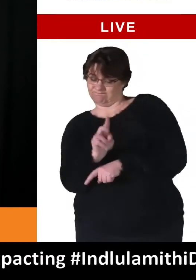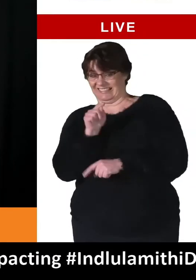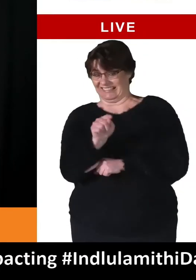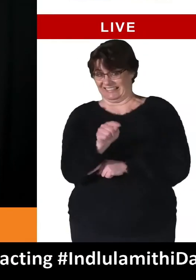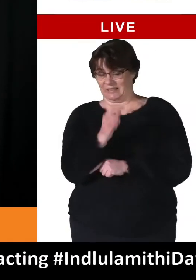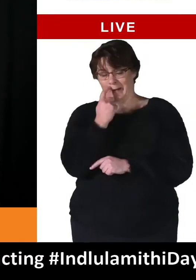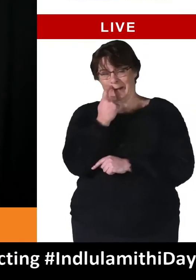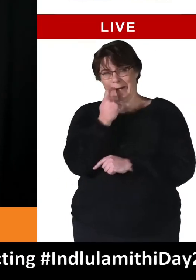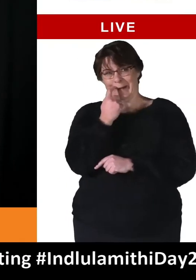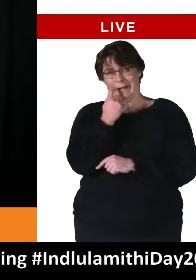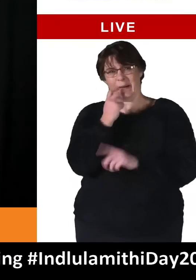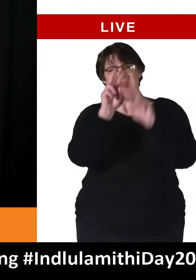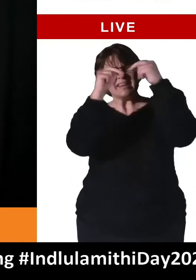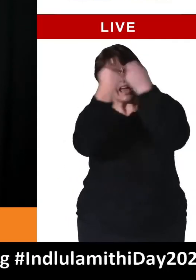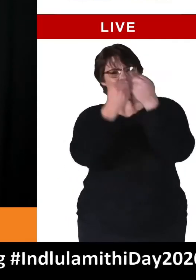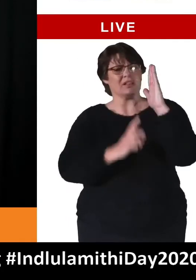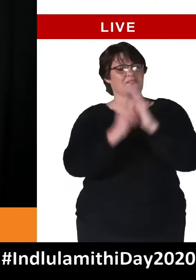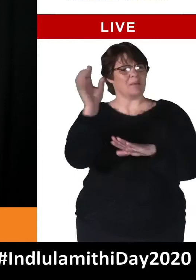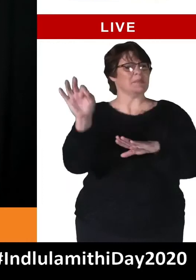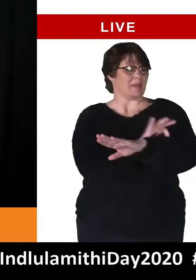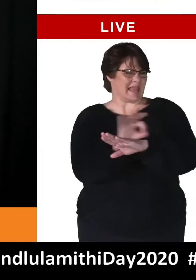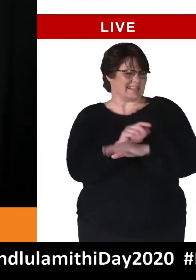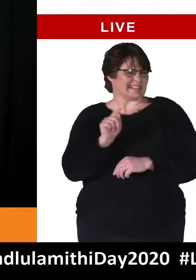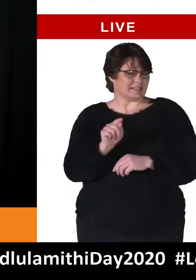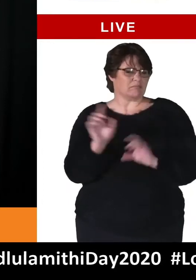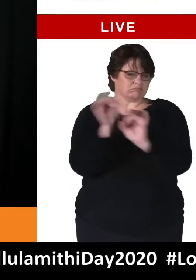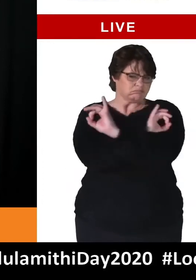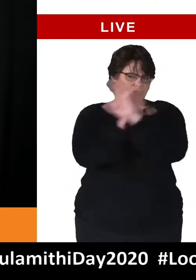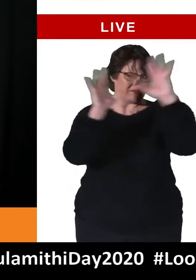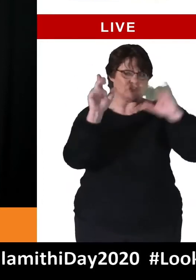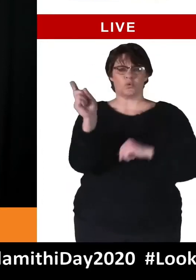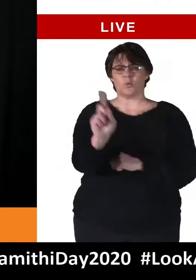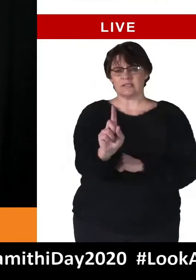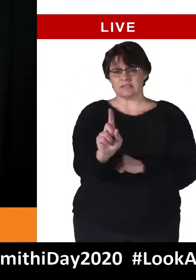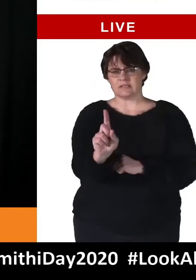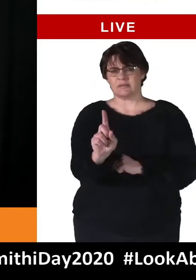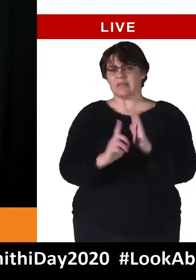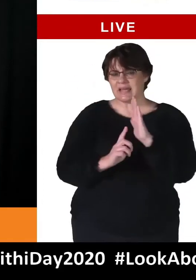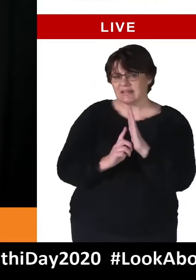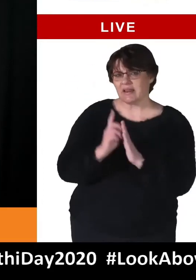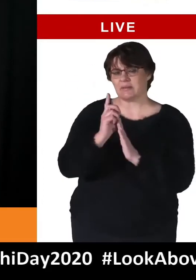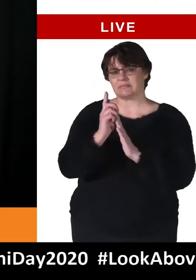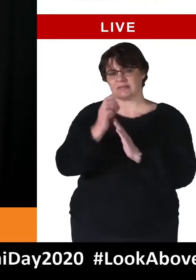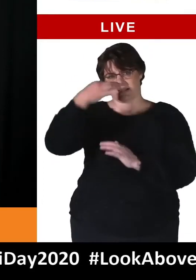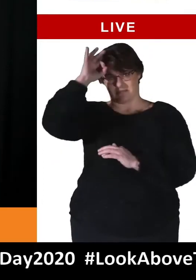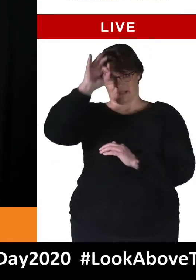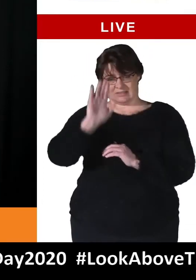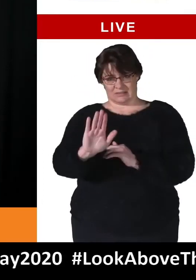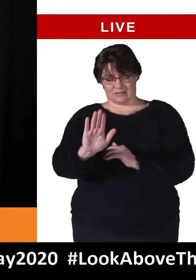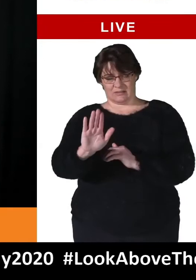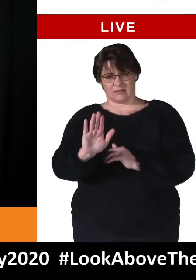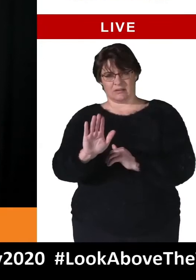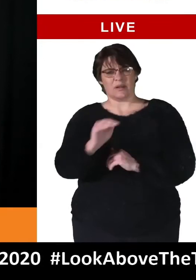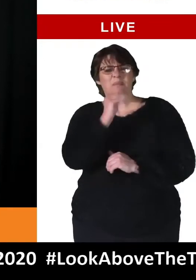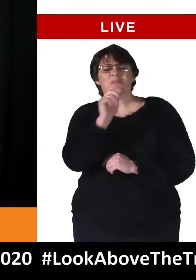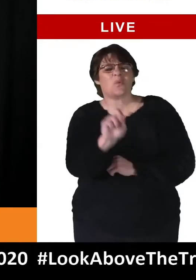at. Now, our National Development Plan envisioned a developmental state, which